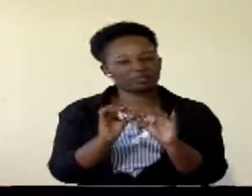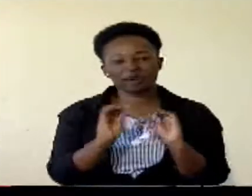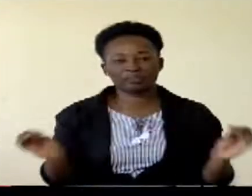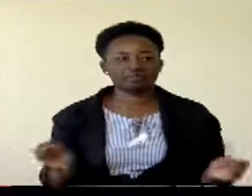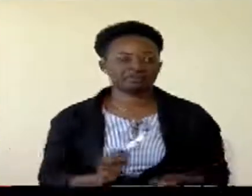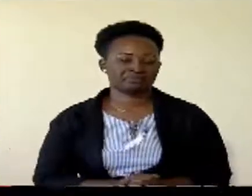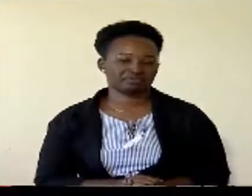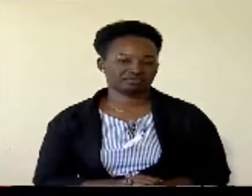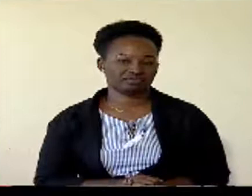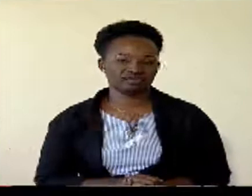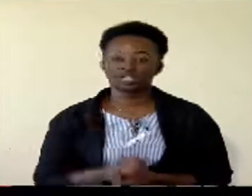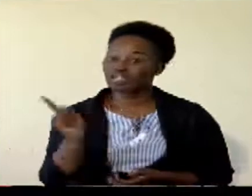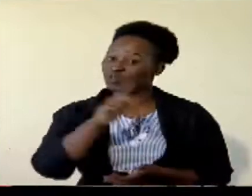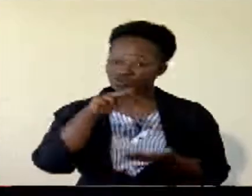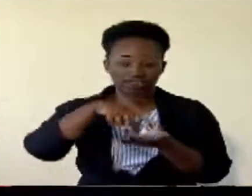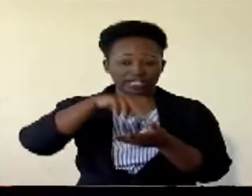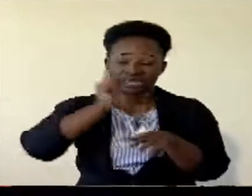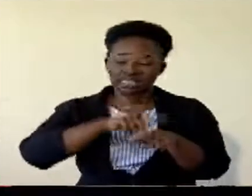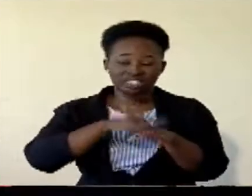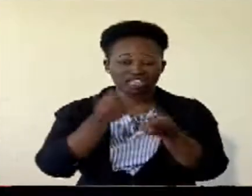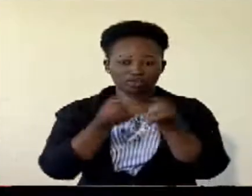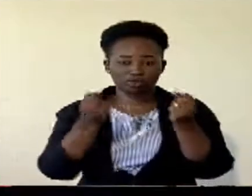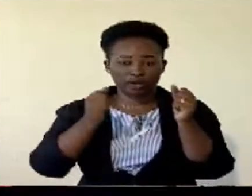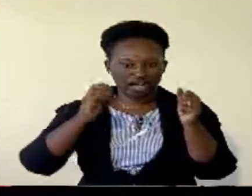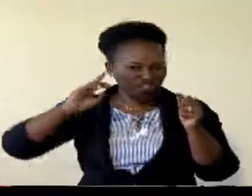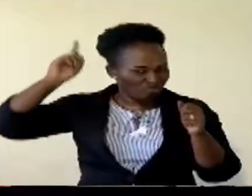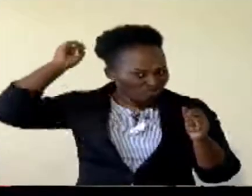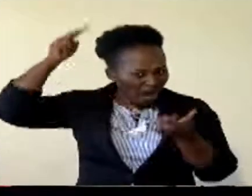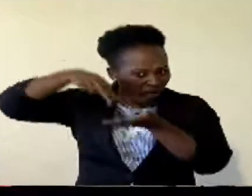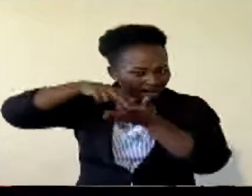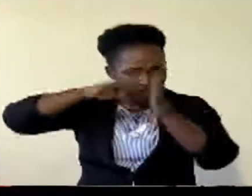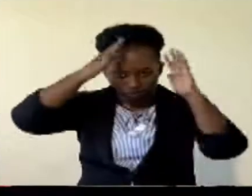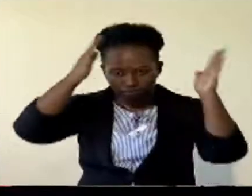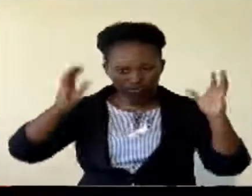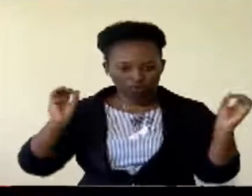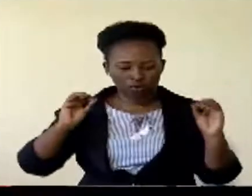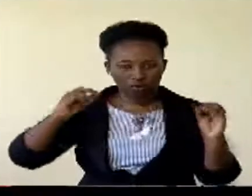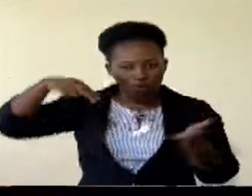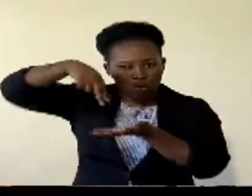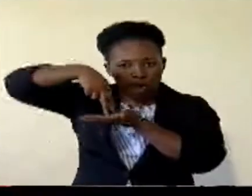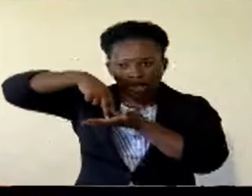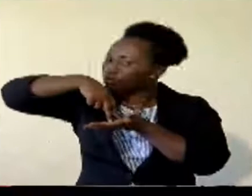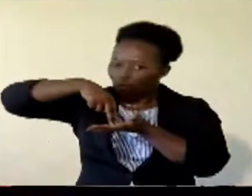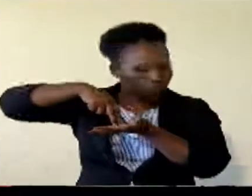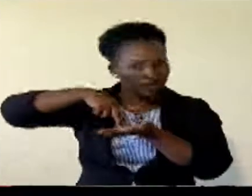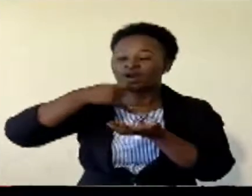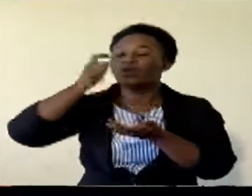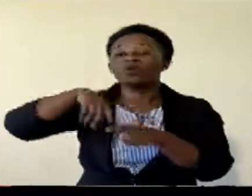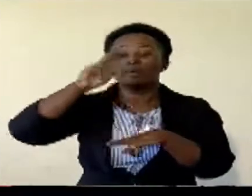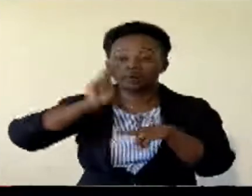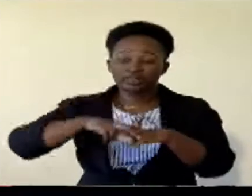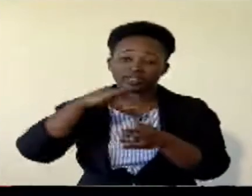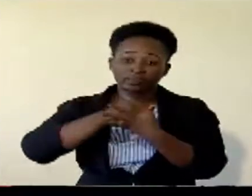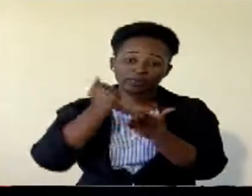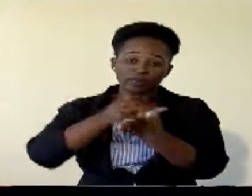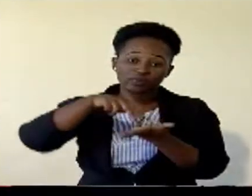easy. Don't stand when you are in the upper decker of a bus, because if you do that, you are going to increase